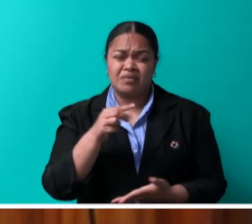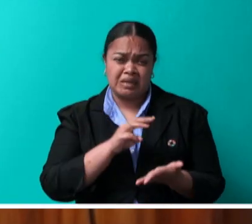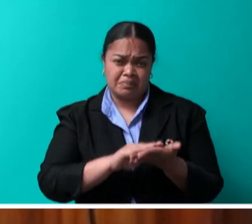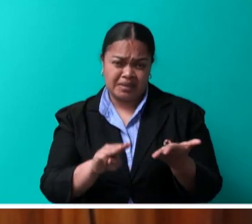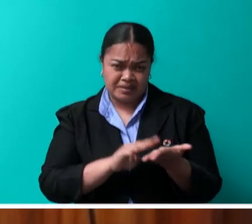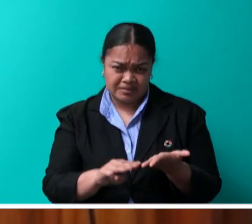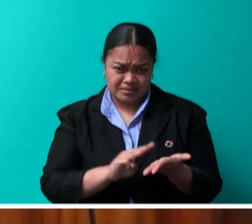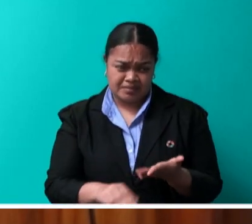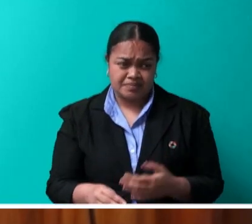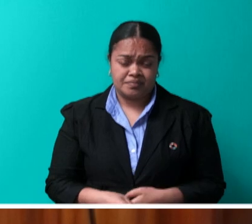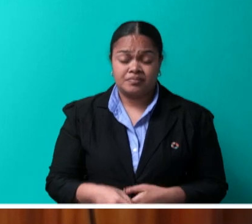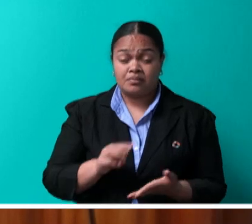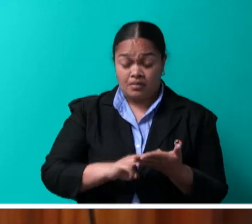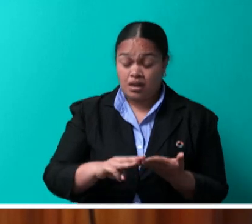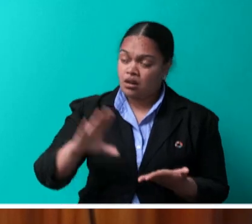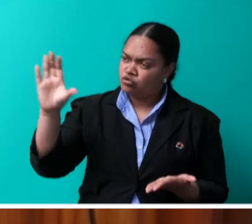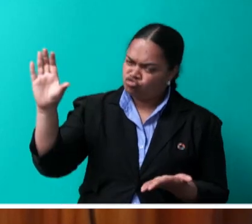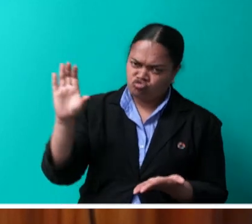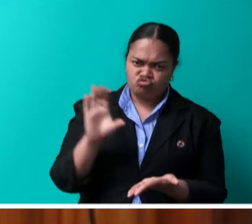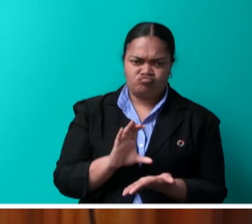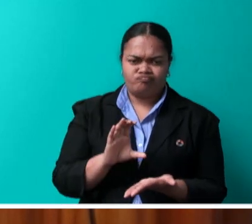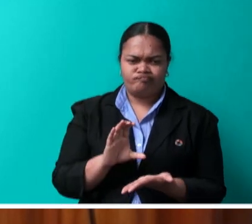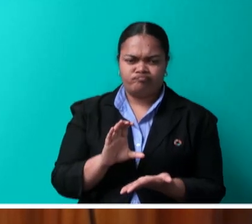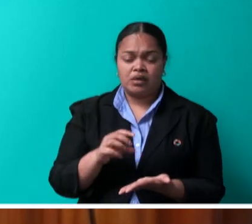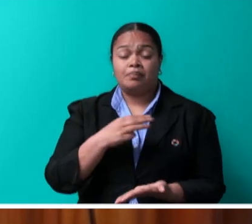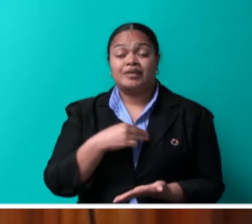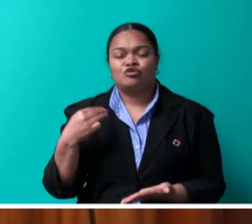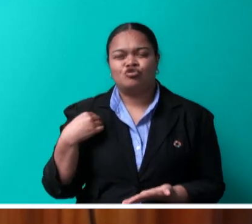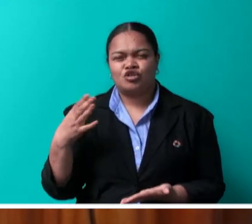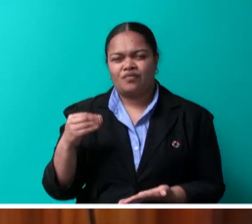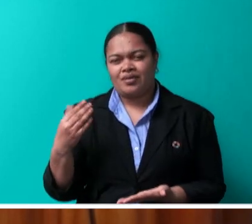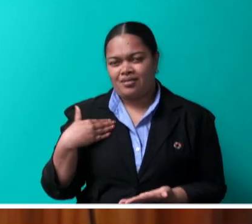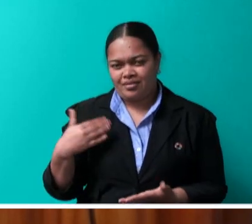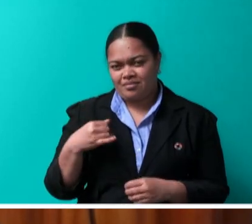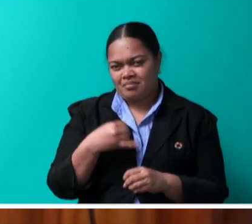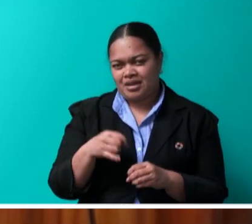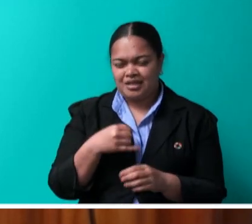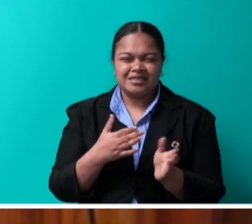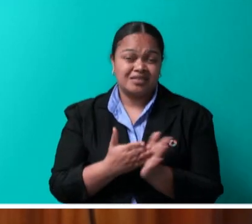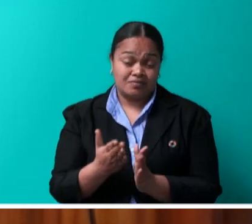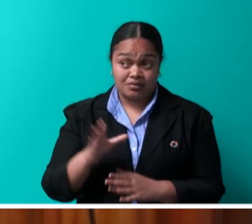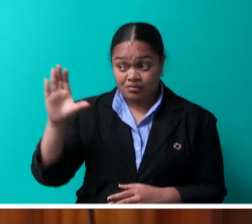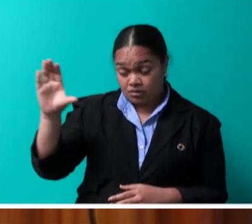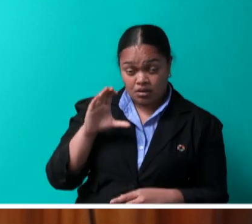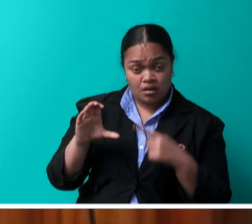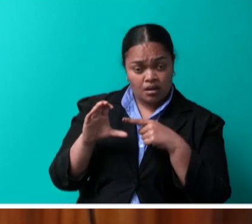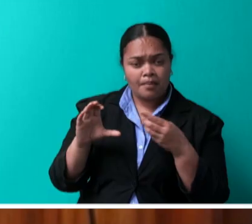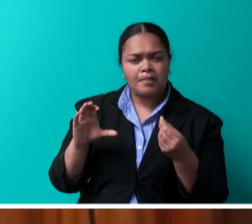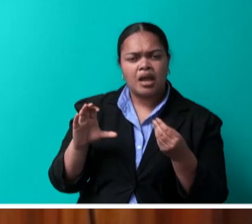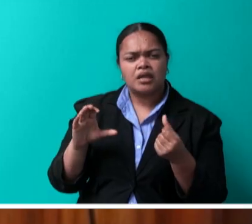including 477 million directly for the Ministry of Health and Medical Services. This investment supports